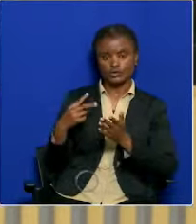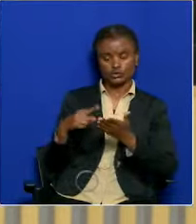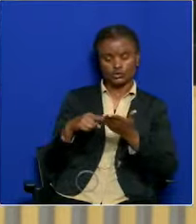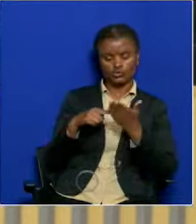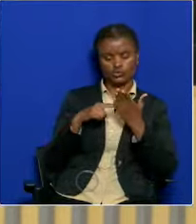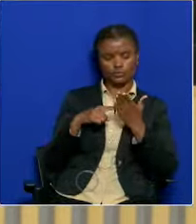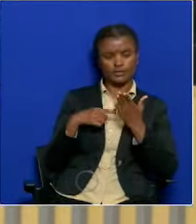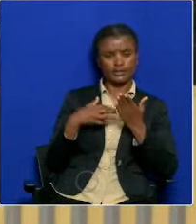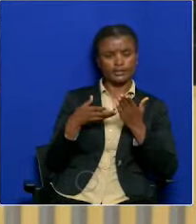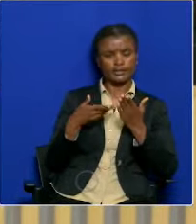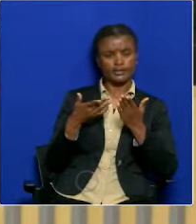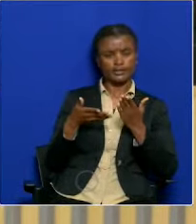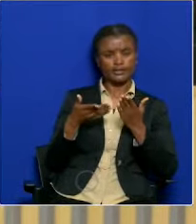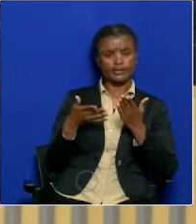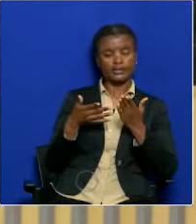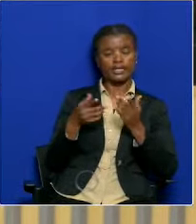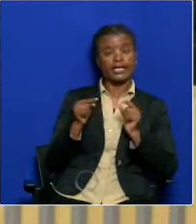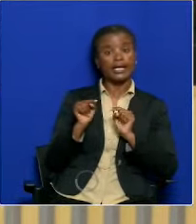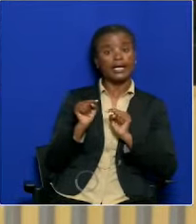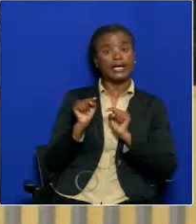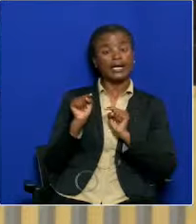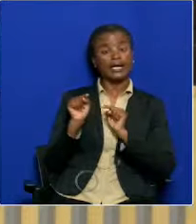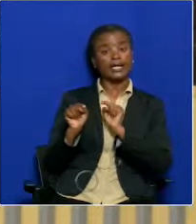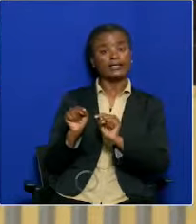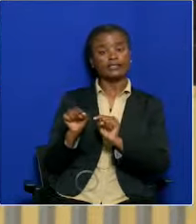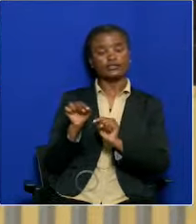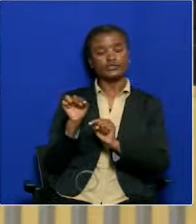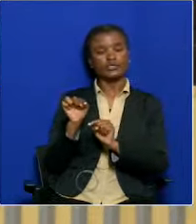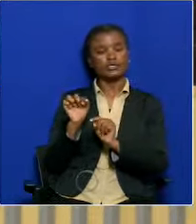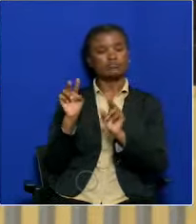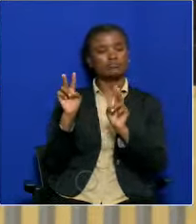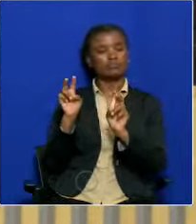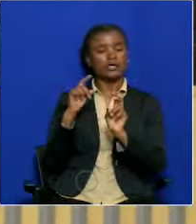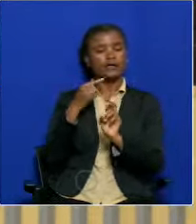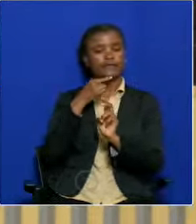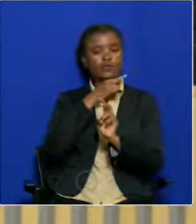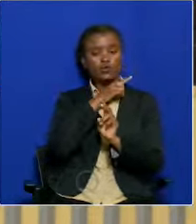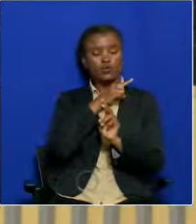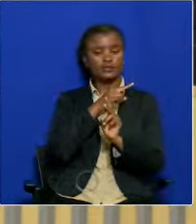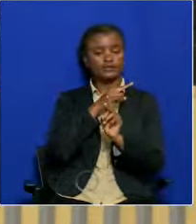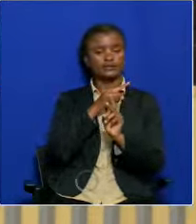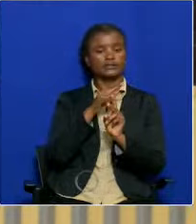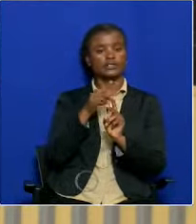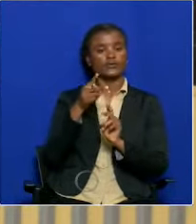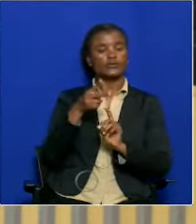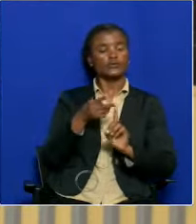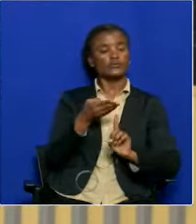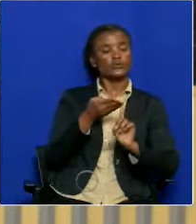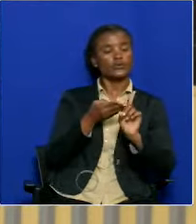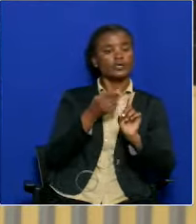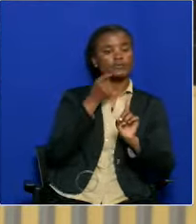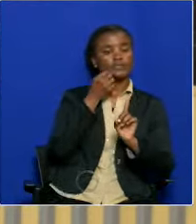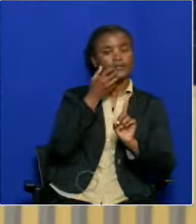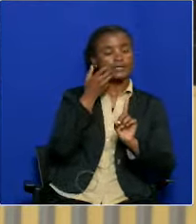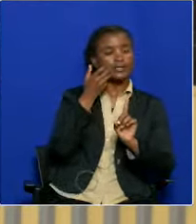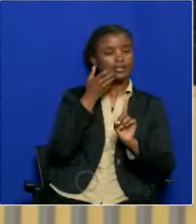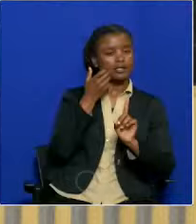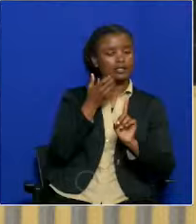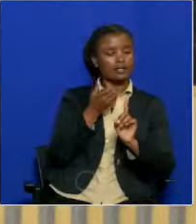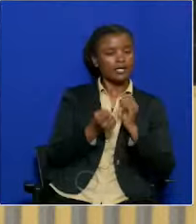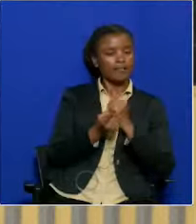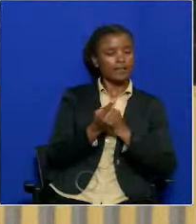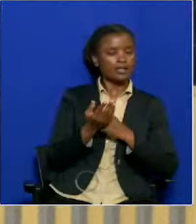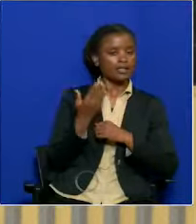the allegation of fraud and the alleged involvement of Mr. Matlala was actually as far back as 2021.